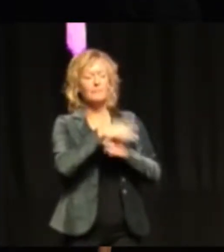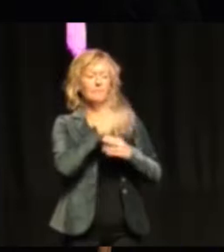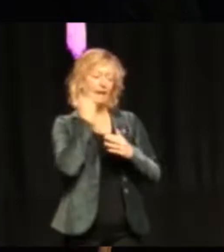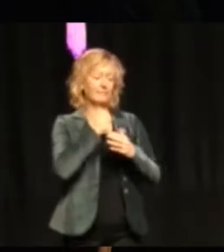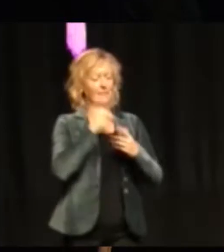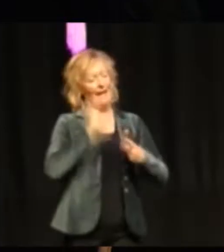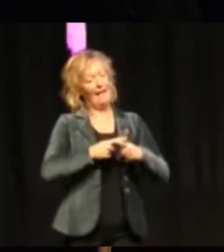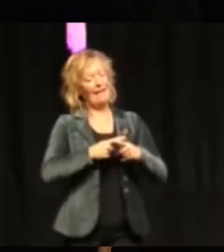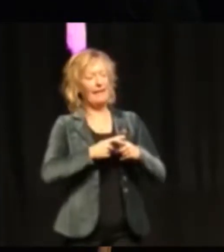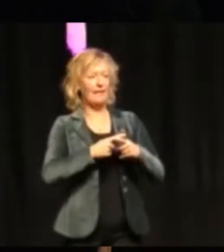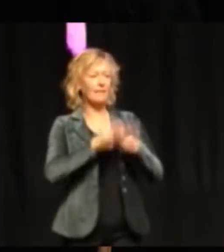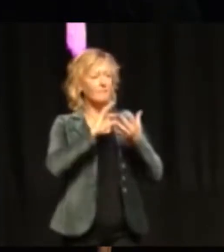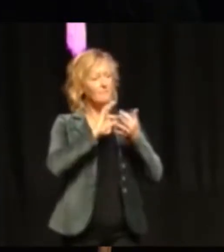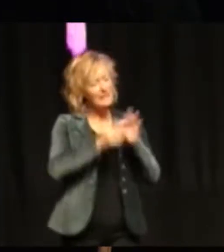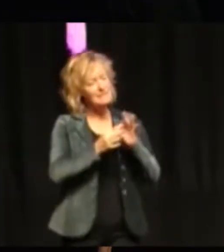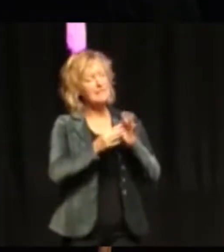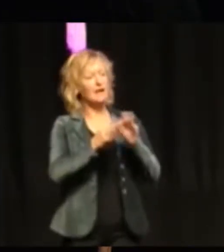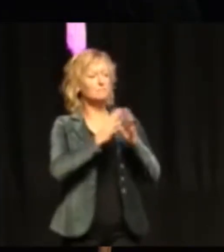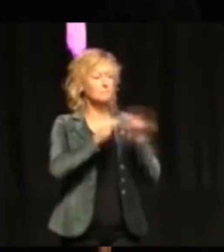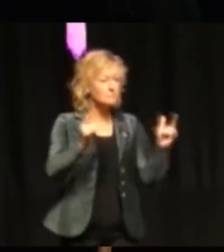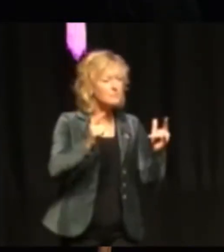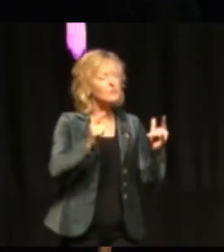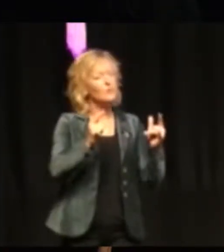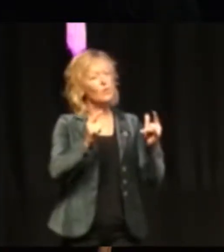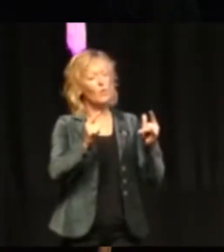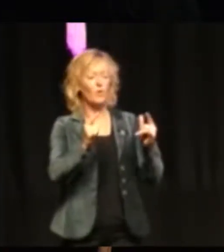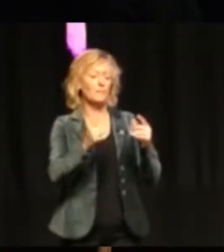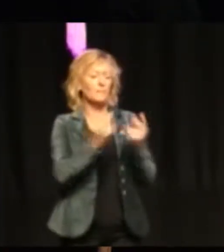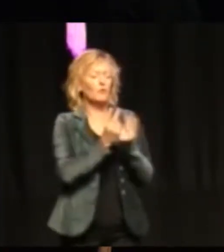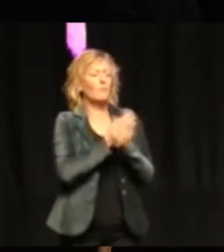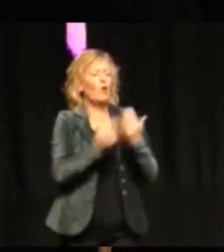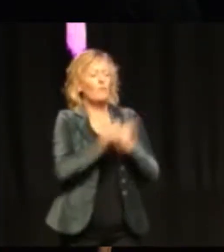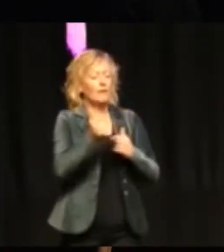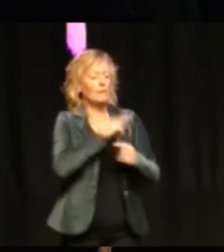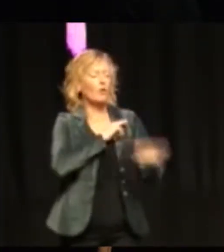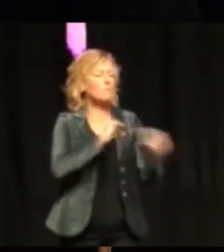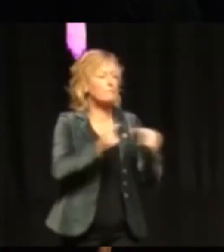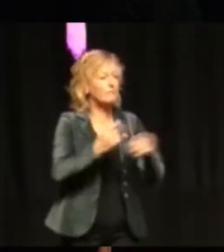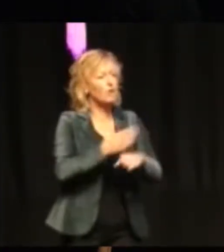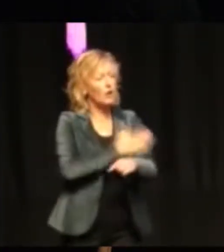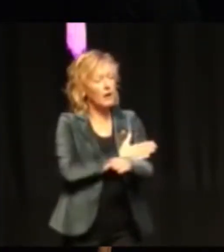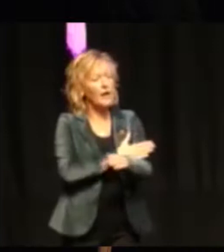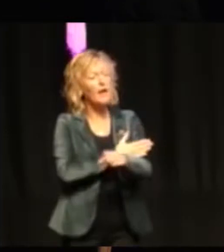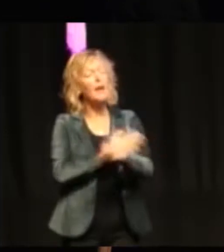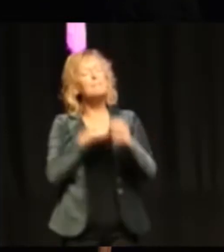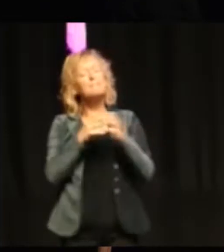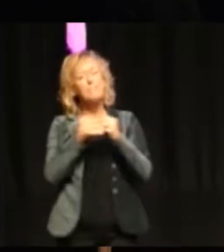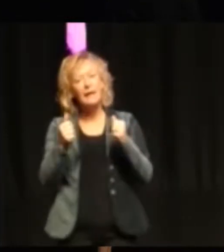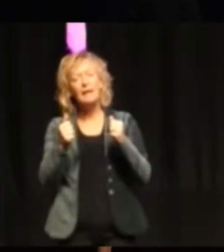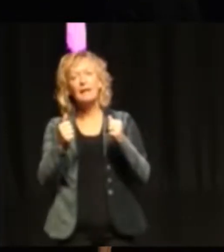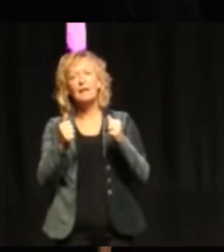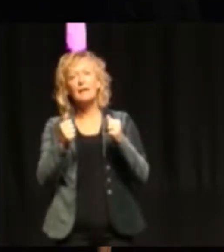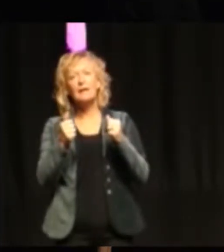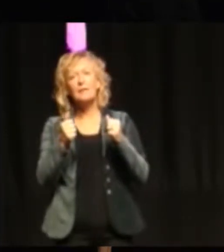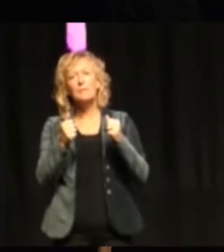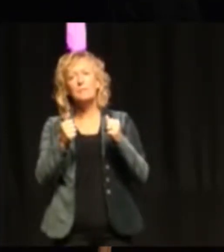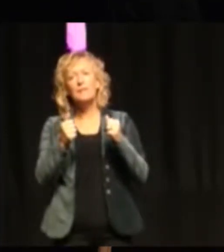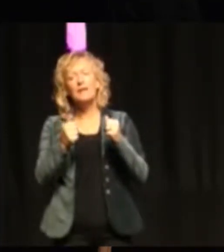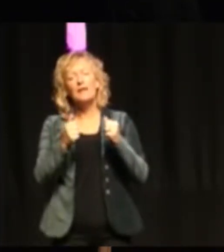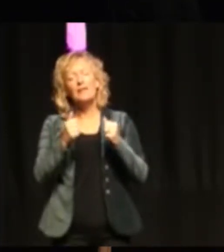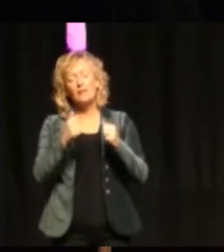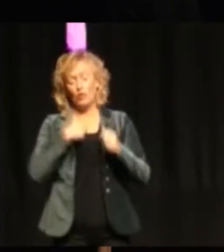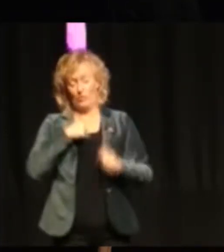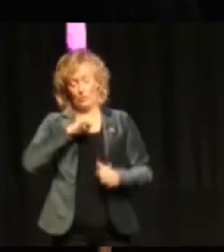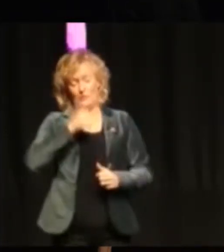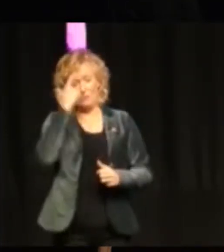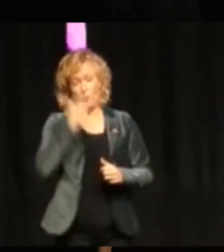quickly, easily, for free, and without a lot of policy debate. I think that that's not really true.